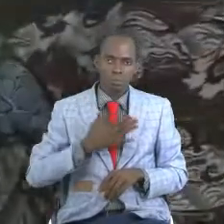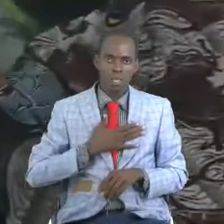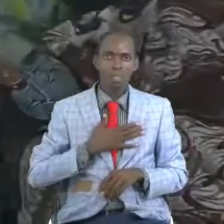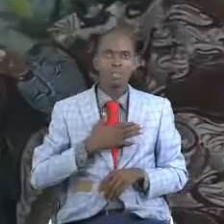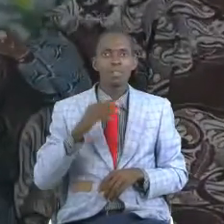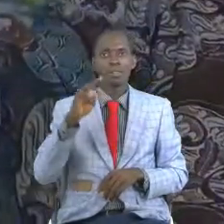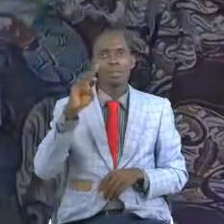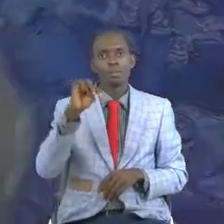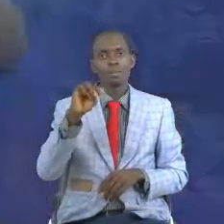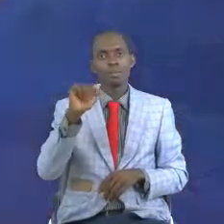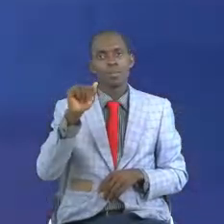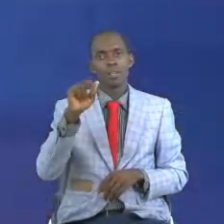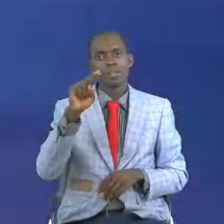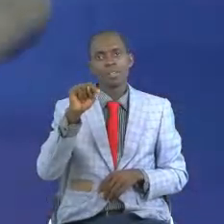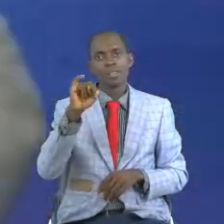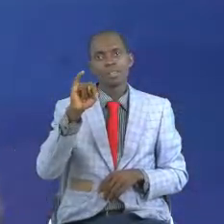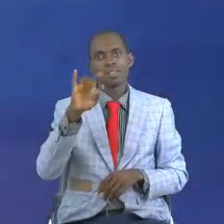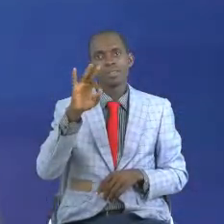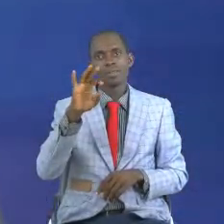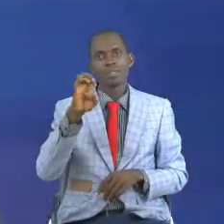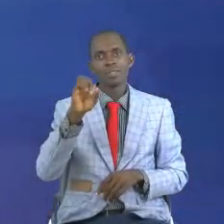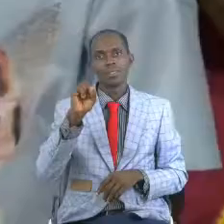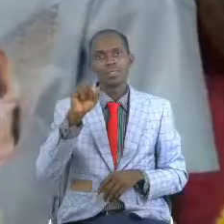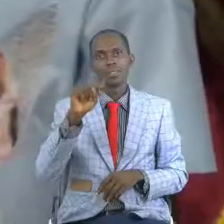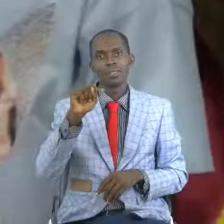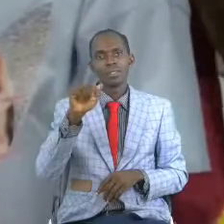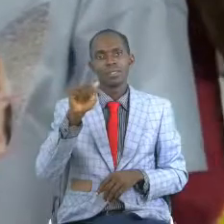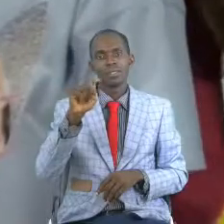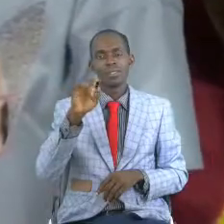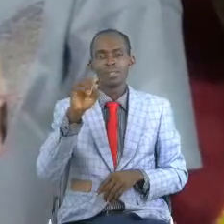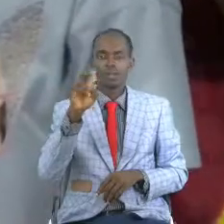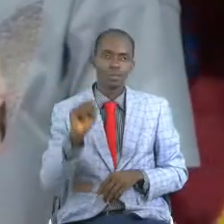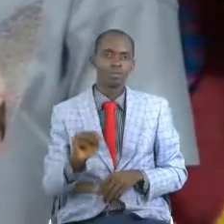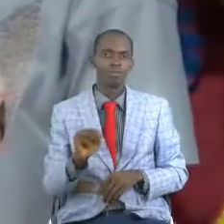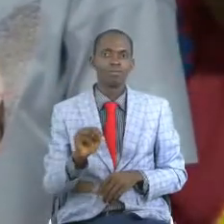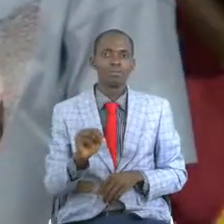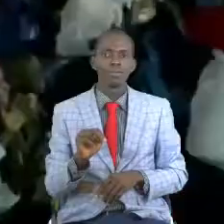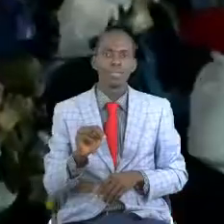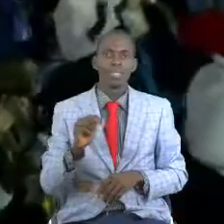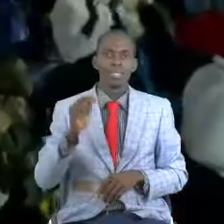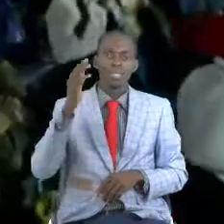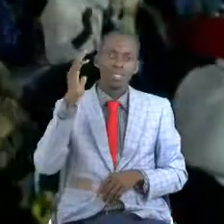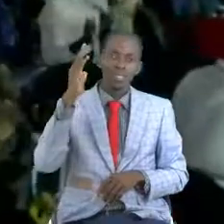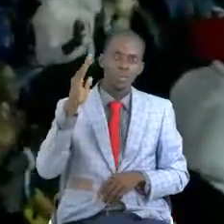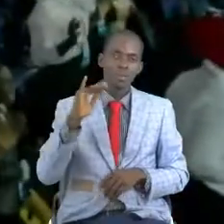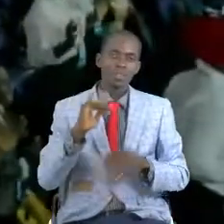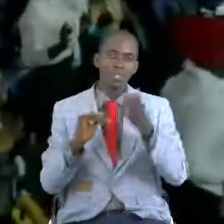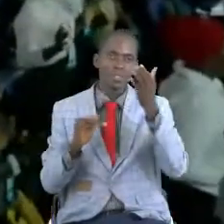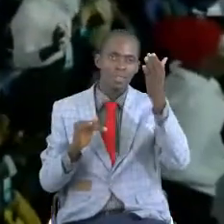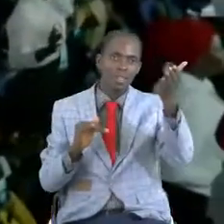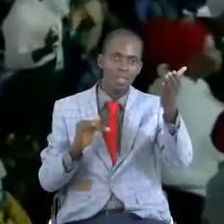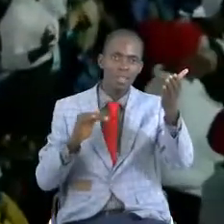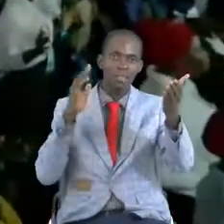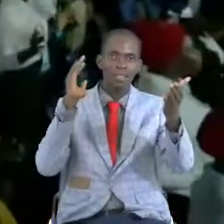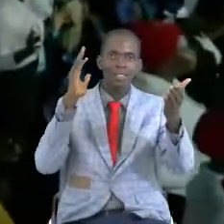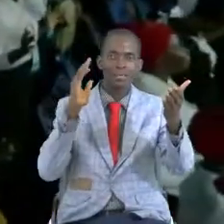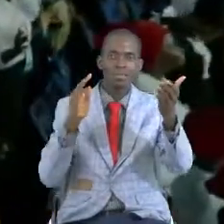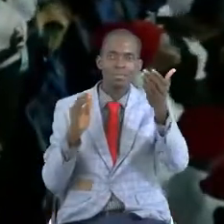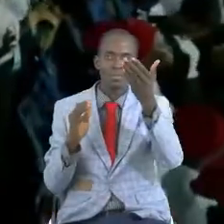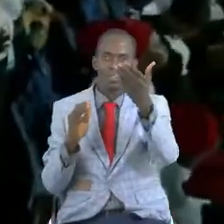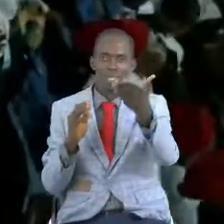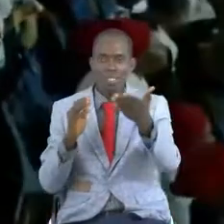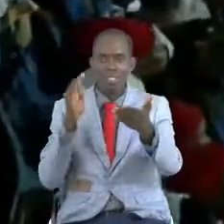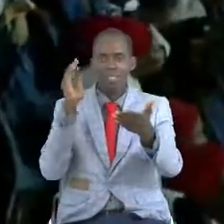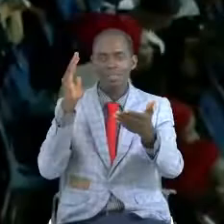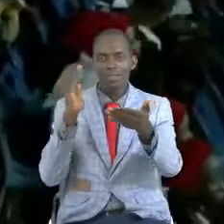Testimony there. Testimony there. Testimony there. And the Lord will